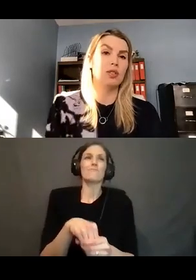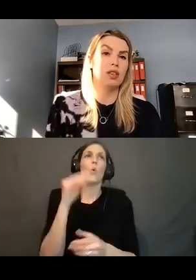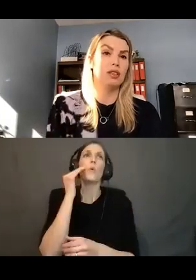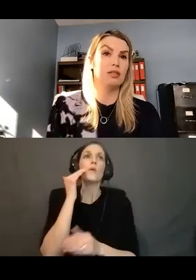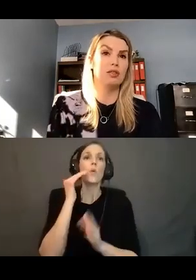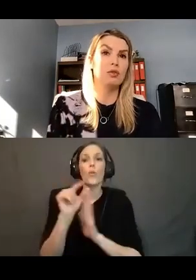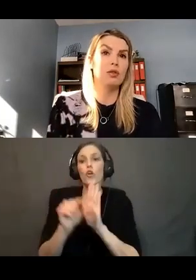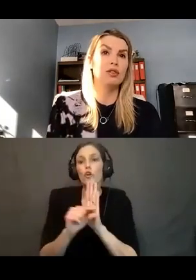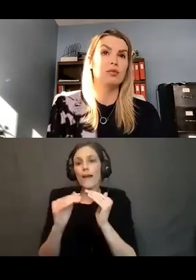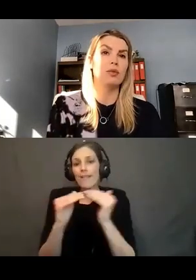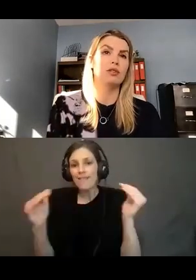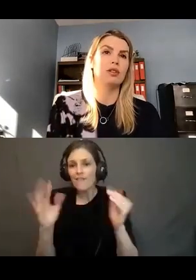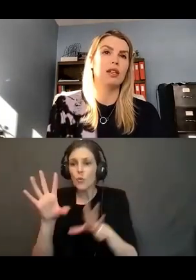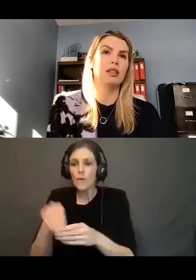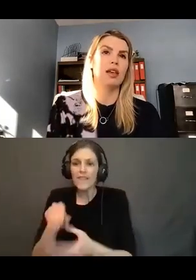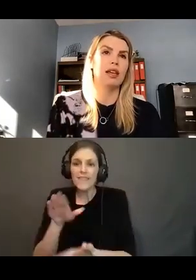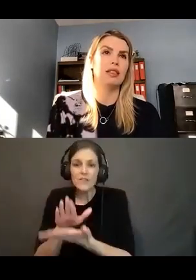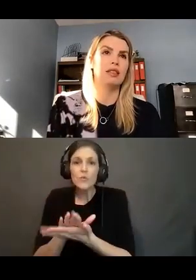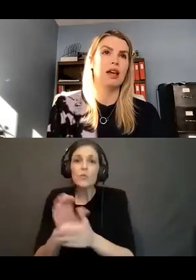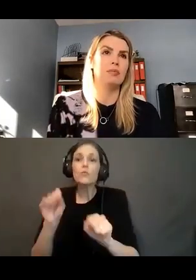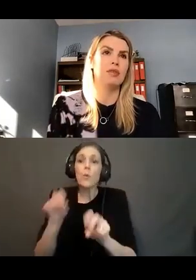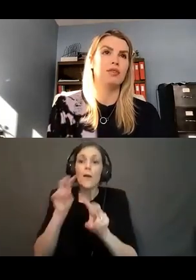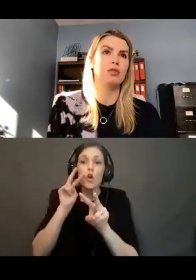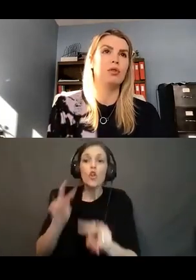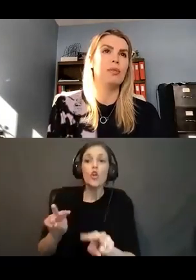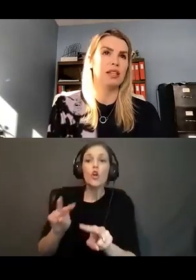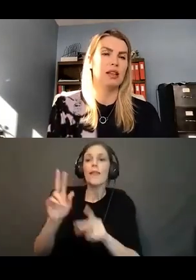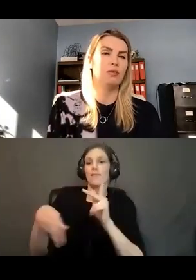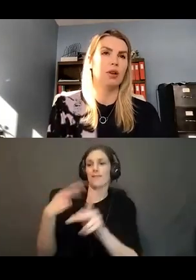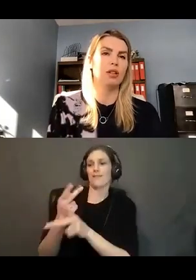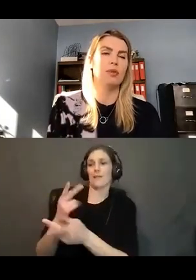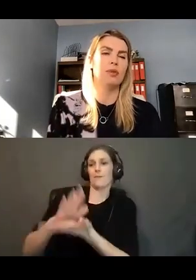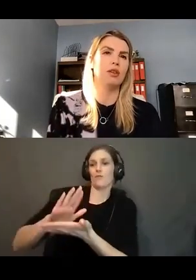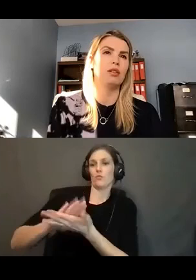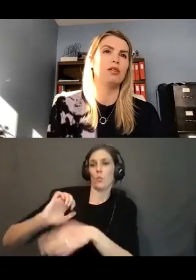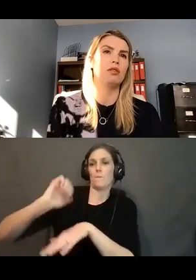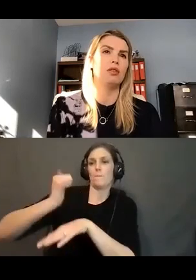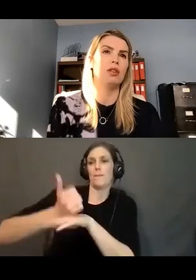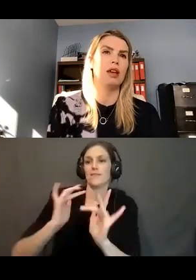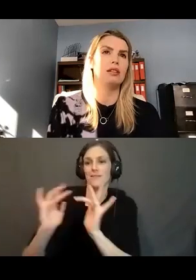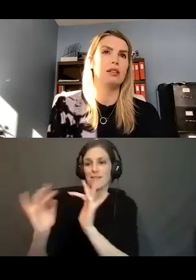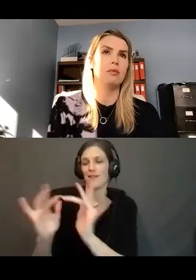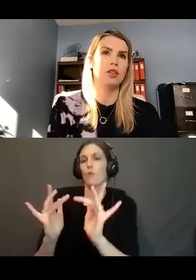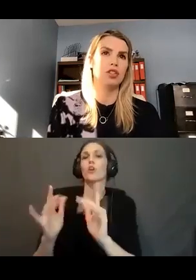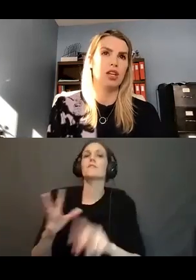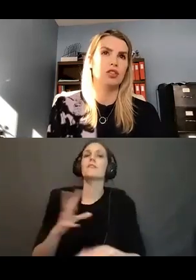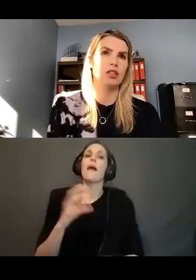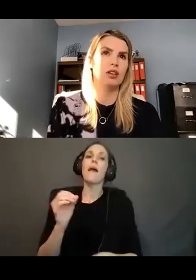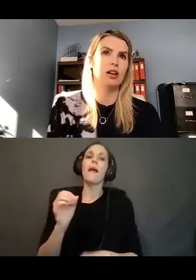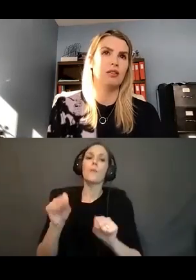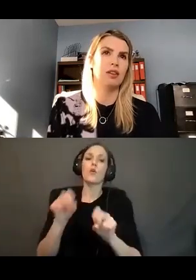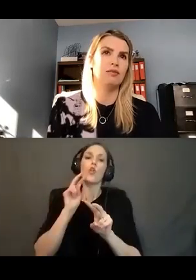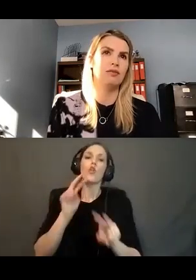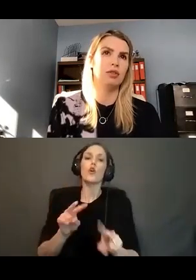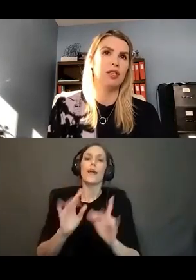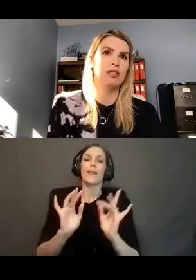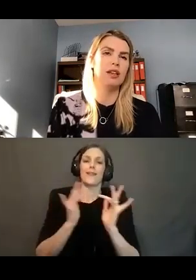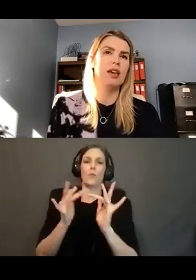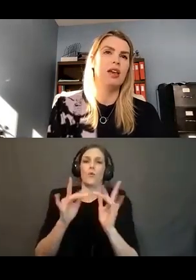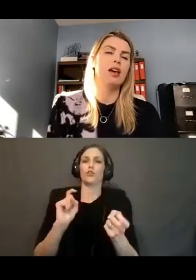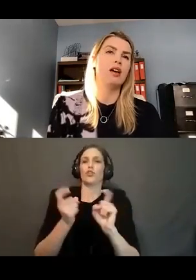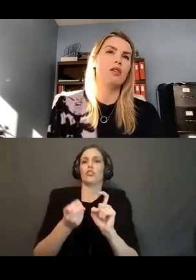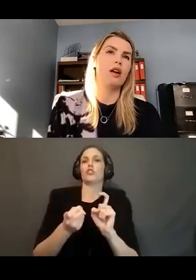teach within their schools, so we could look at like the type of school-based networks, but we could also look at network changes of